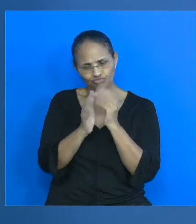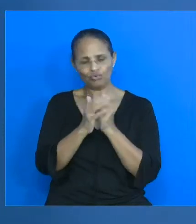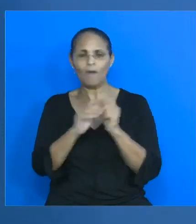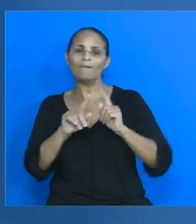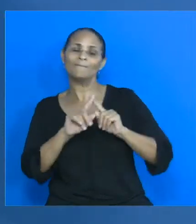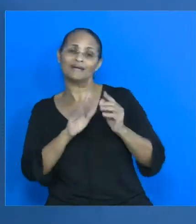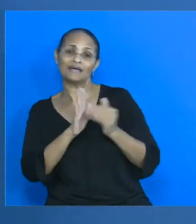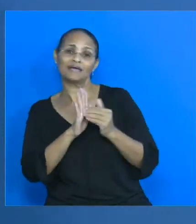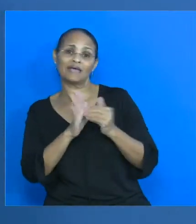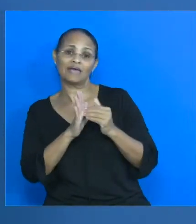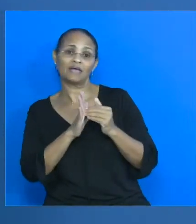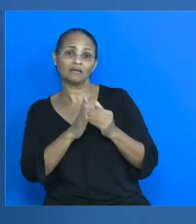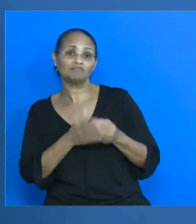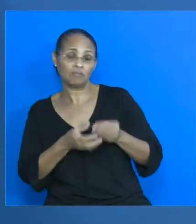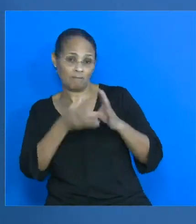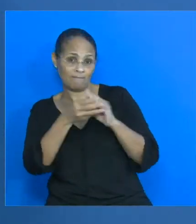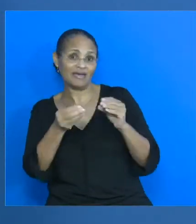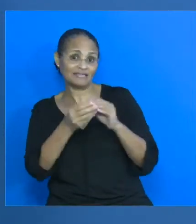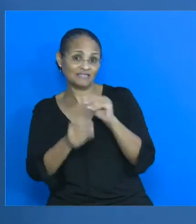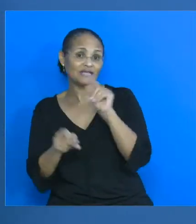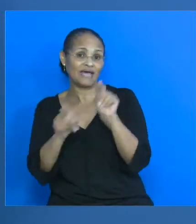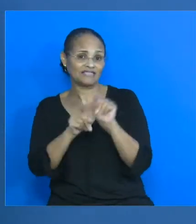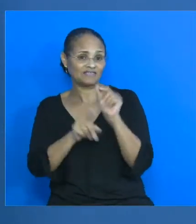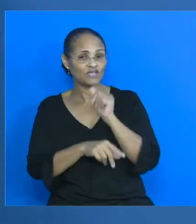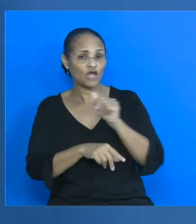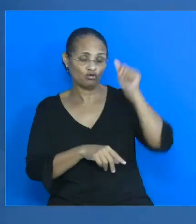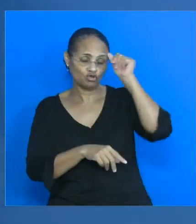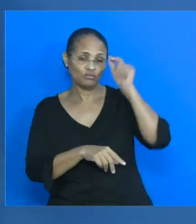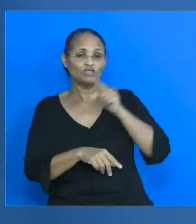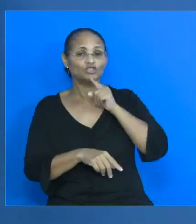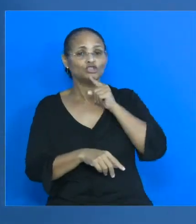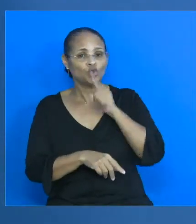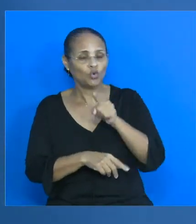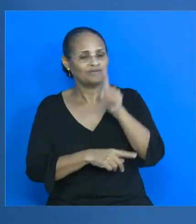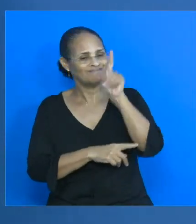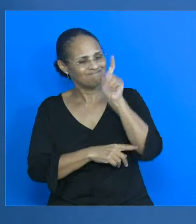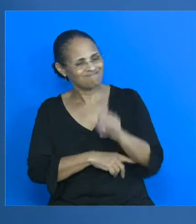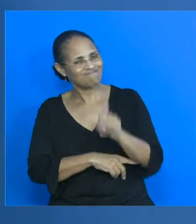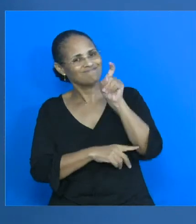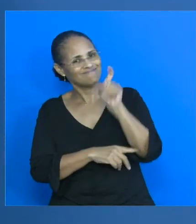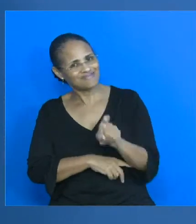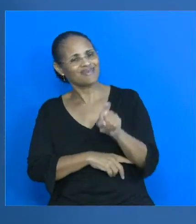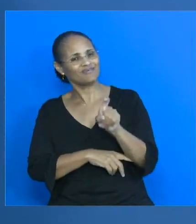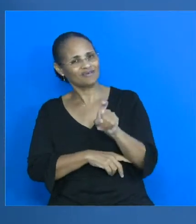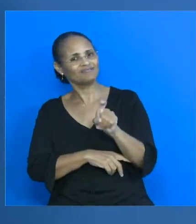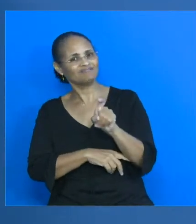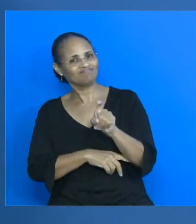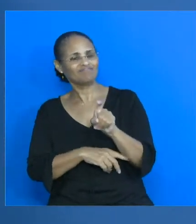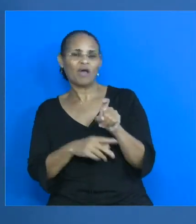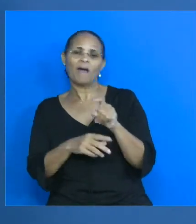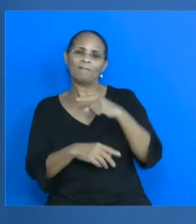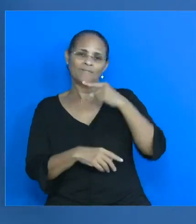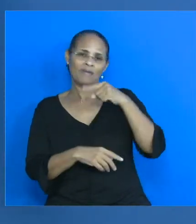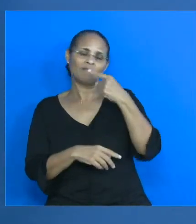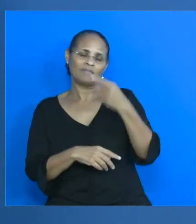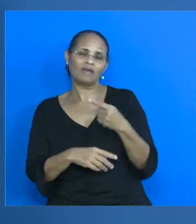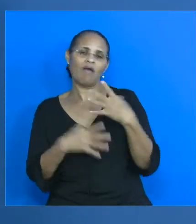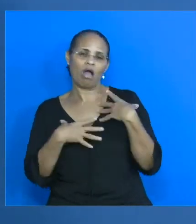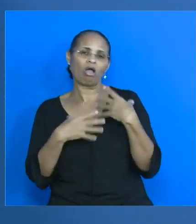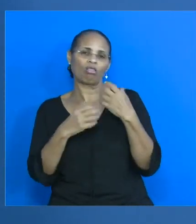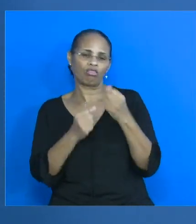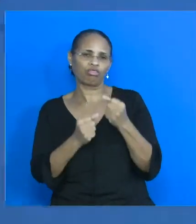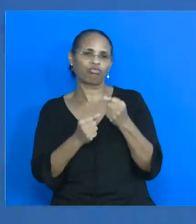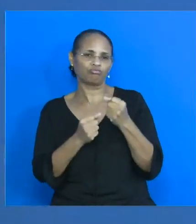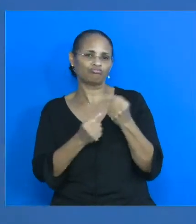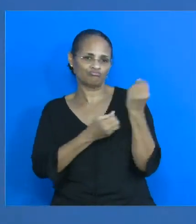But again, the message to us as adults are to ensure that we take the necessary precautions that public health are advising. Thank you